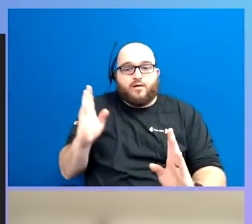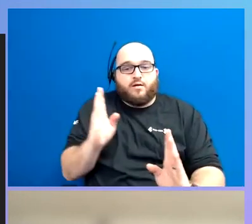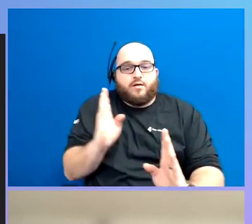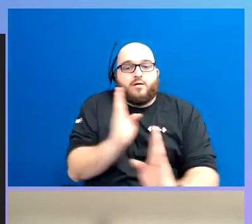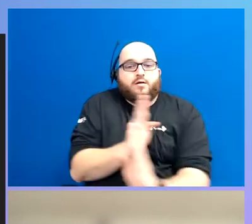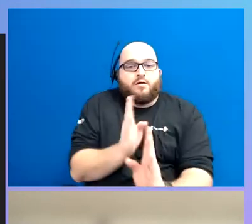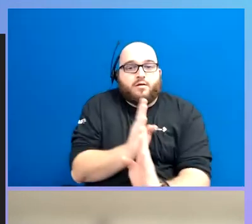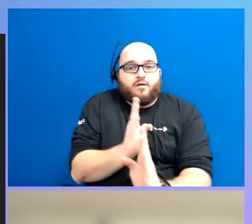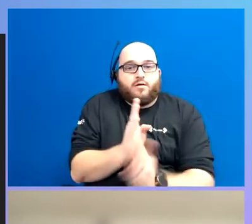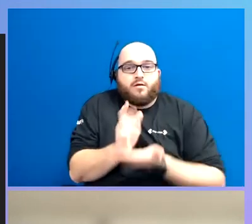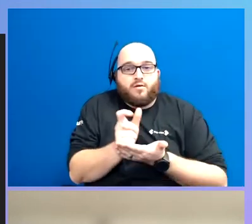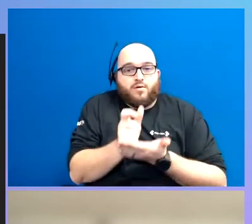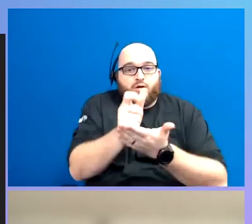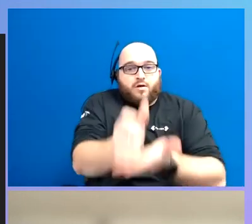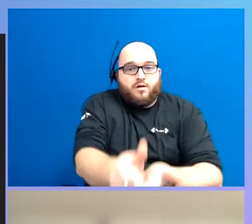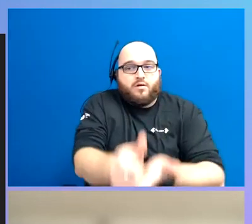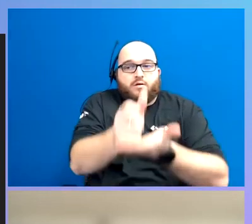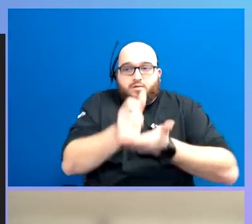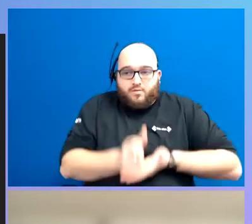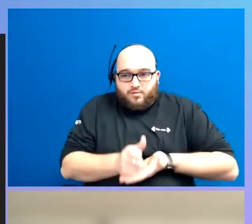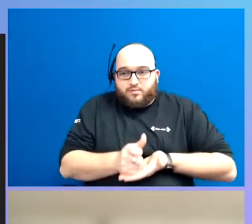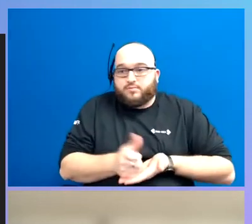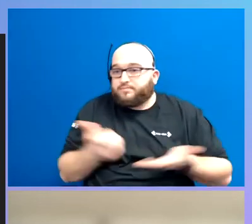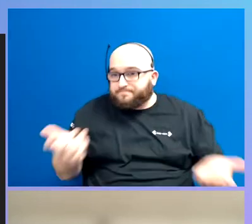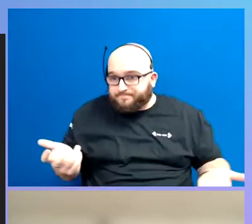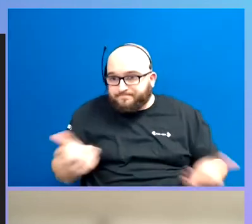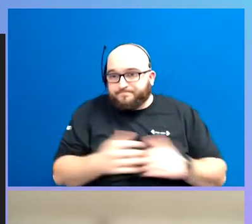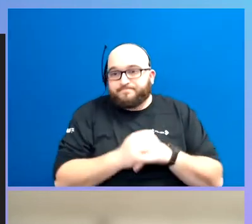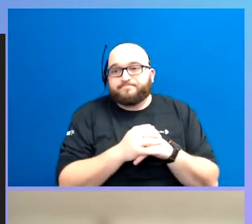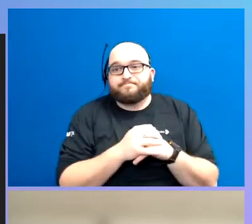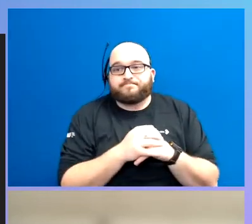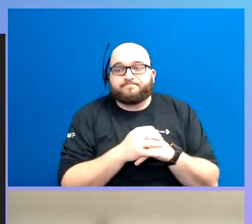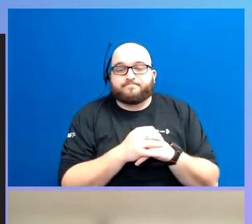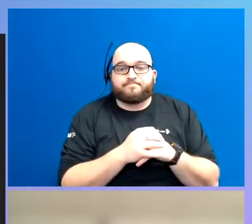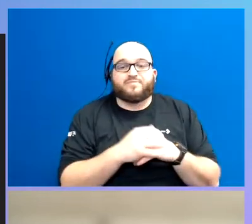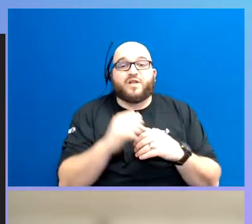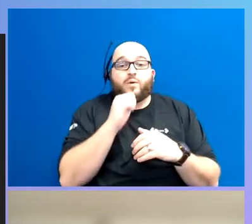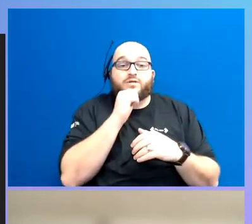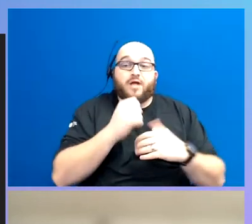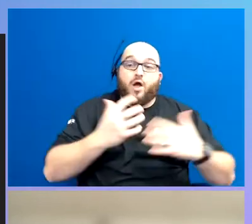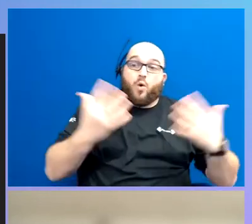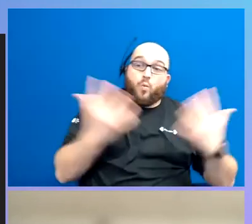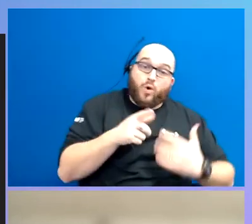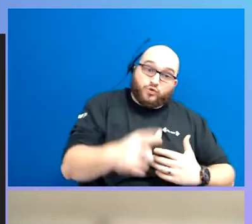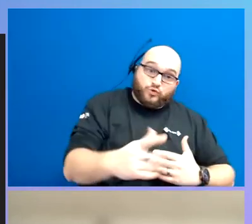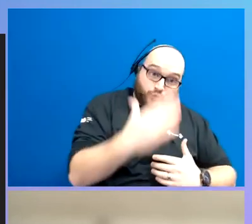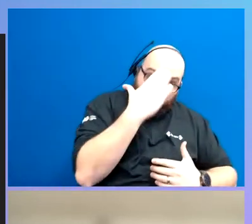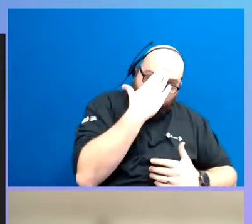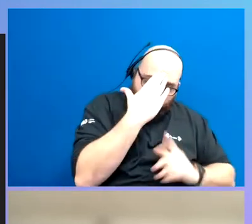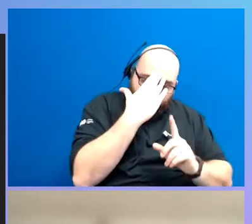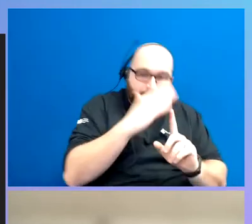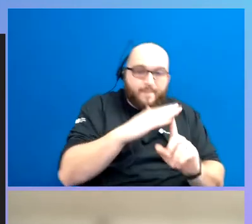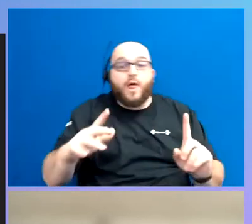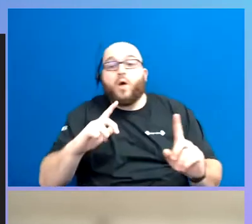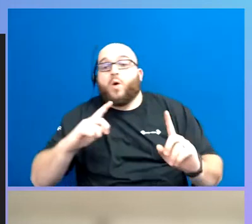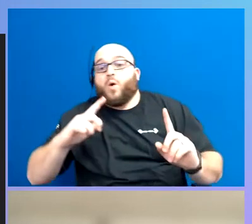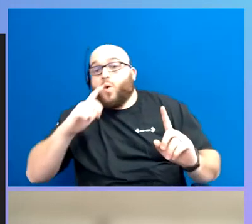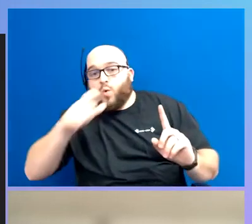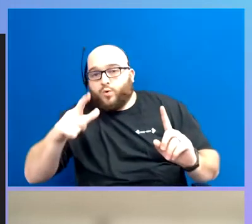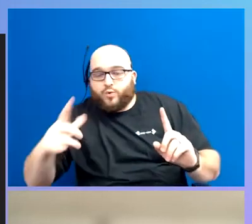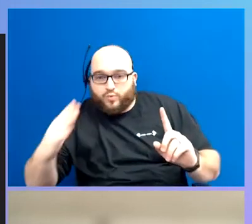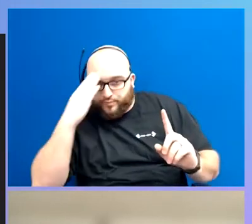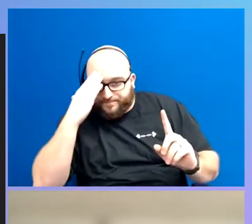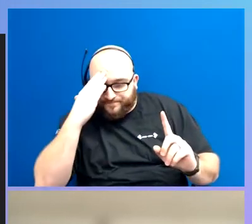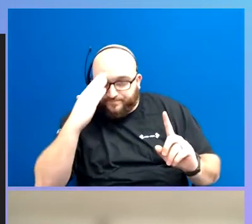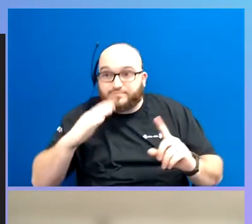so they are supporters of you. So it's not what you know, it's who you know that gets things done. Now, I don't necessarily agree this is how it